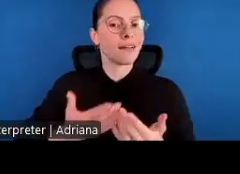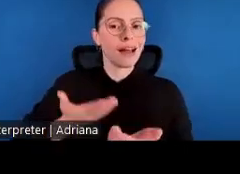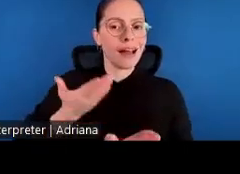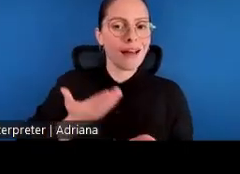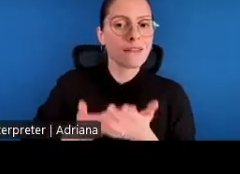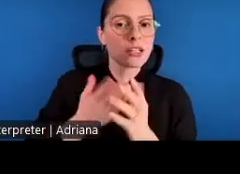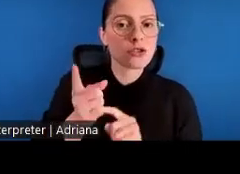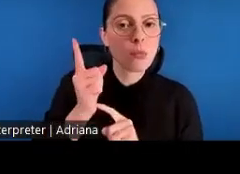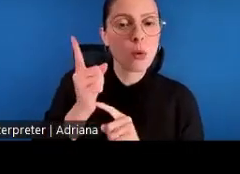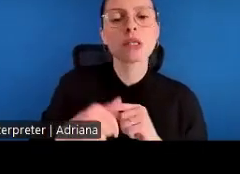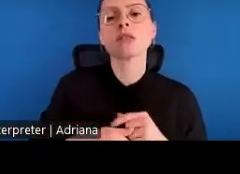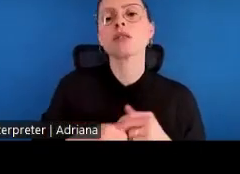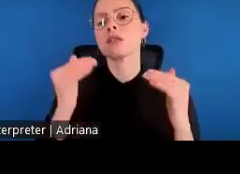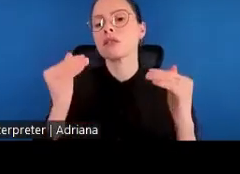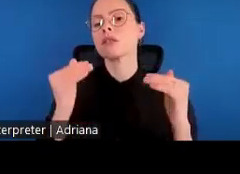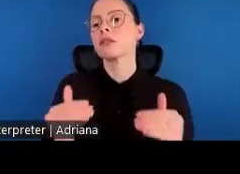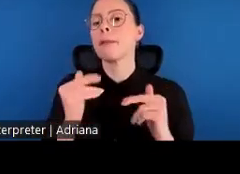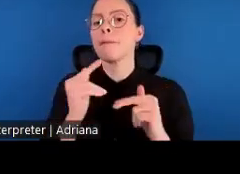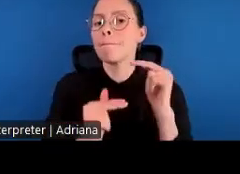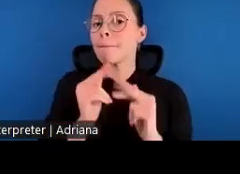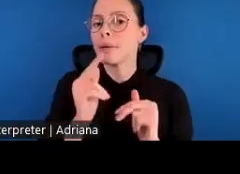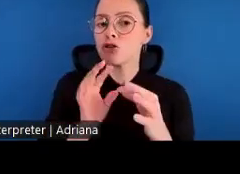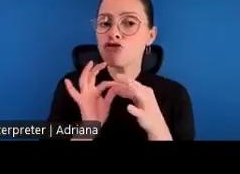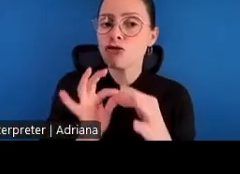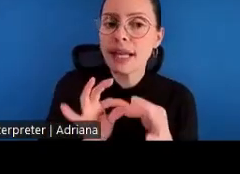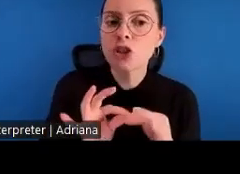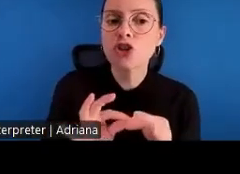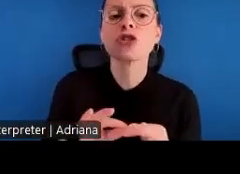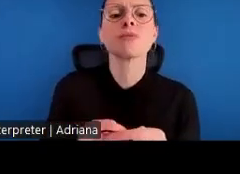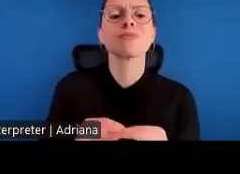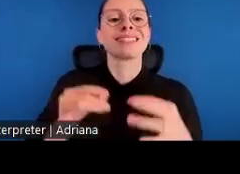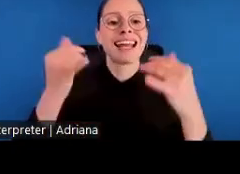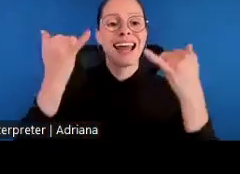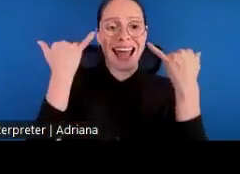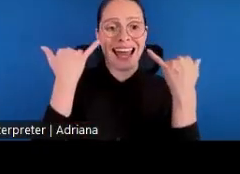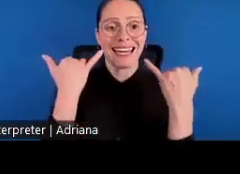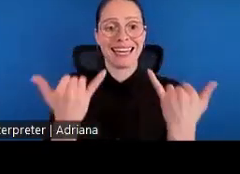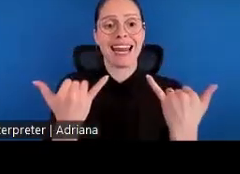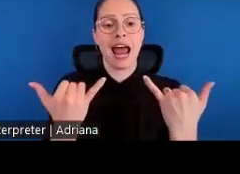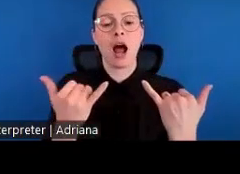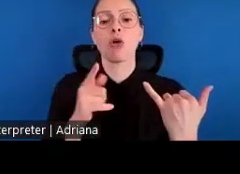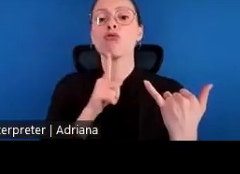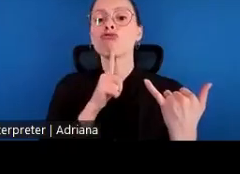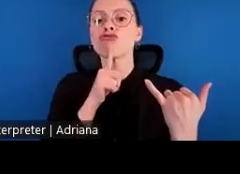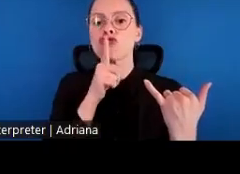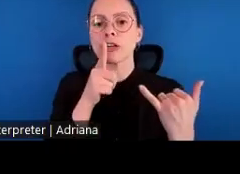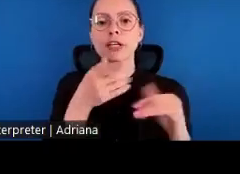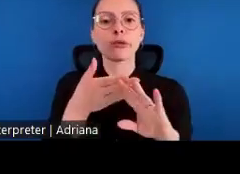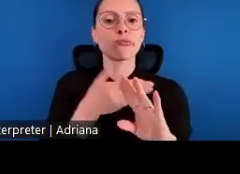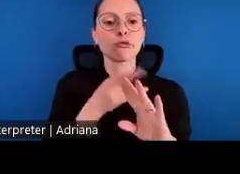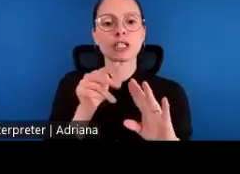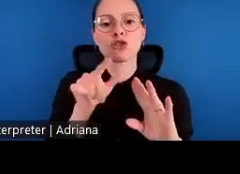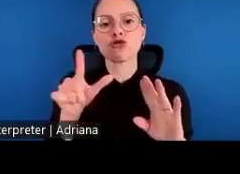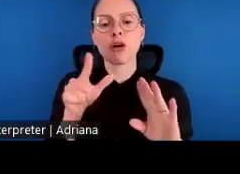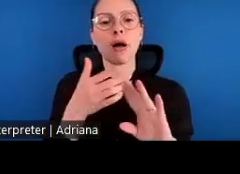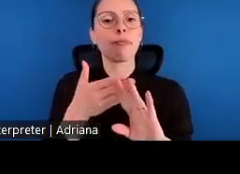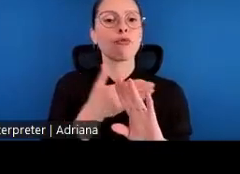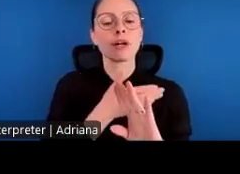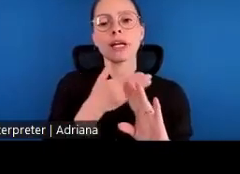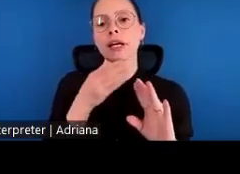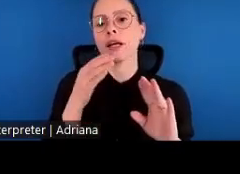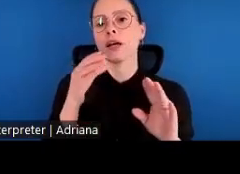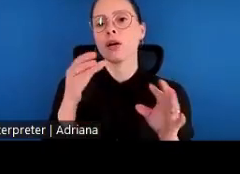want to do to build relationships. And now we're in that real kind of pre-trial, pre-court martial moment where there is